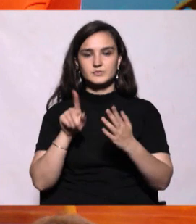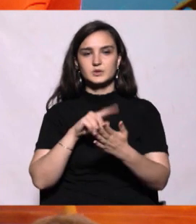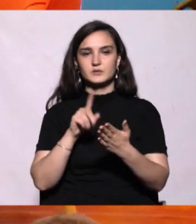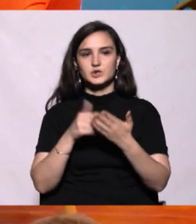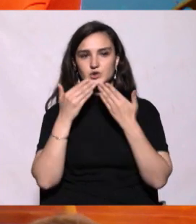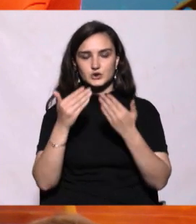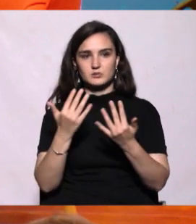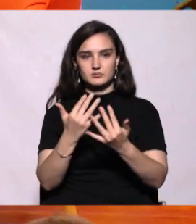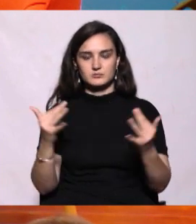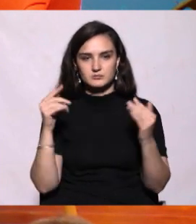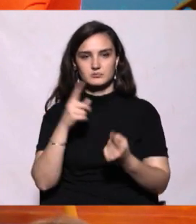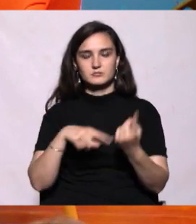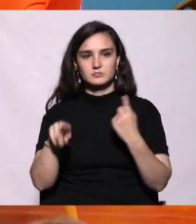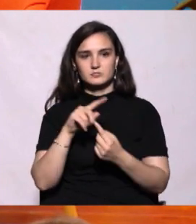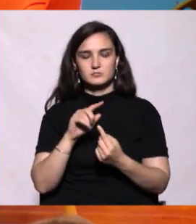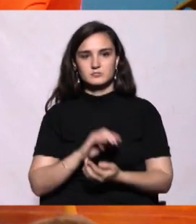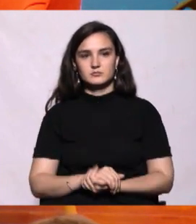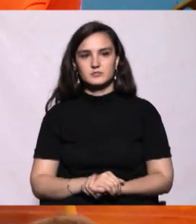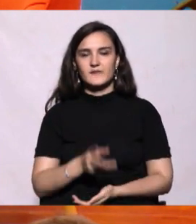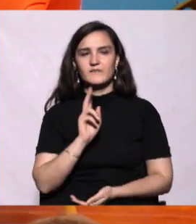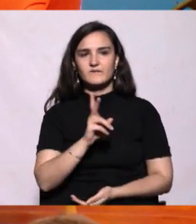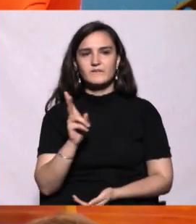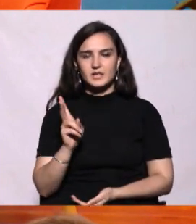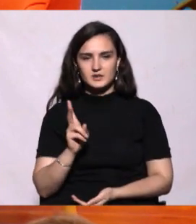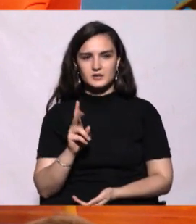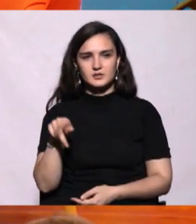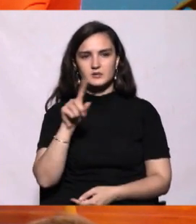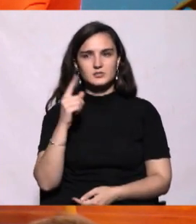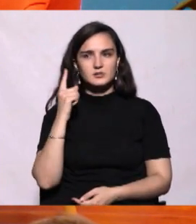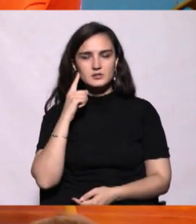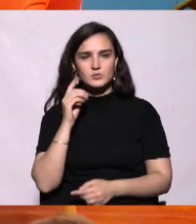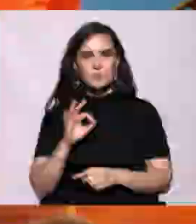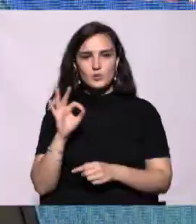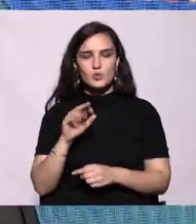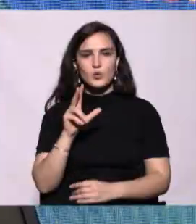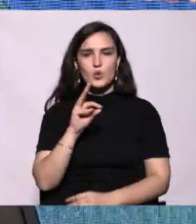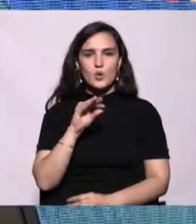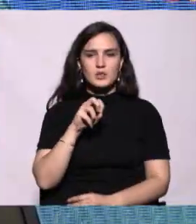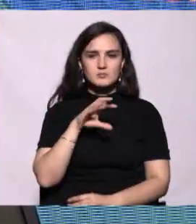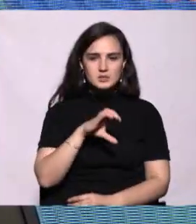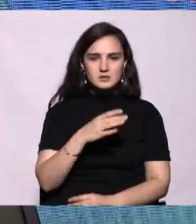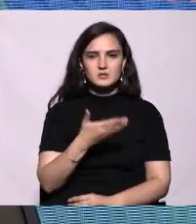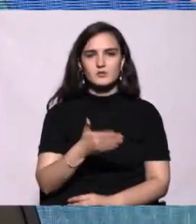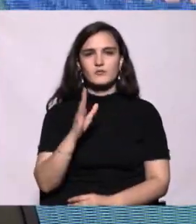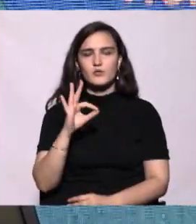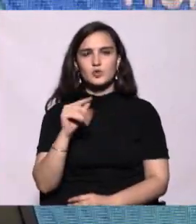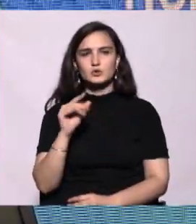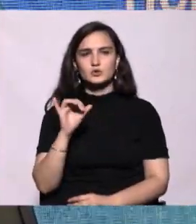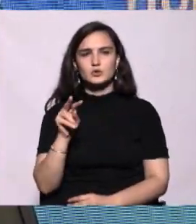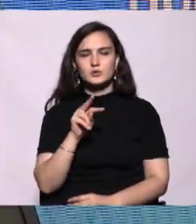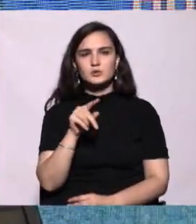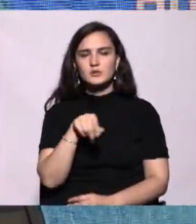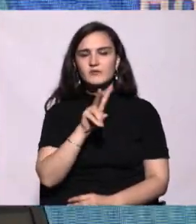for the audience now. Now you've heard about Holmes, you've heard about Watson. Who would you rather